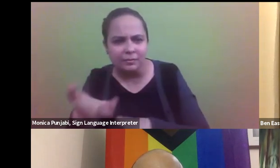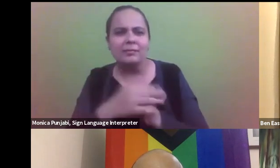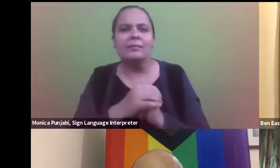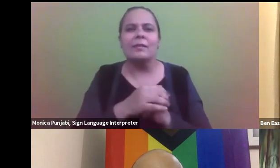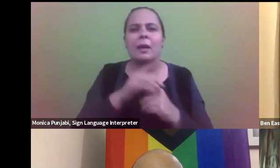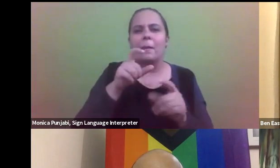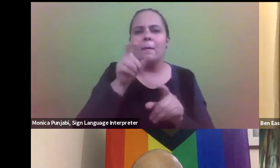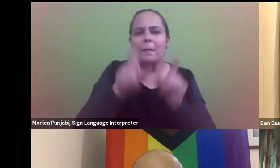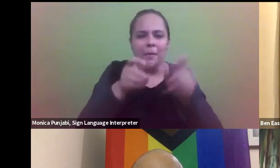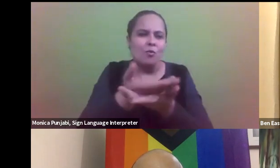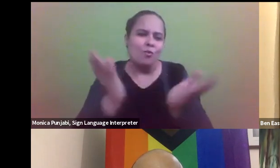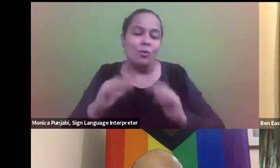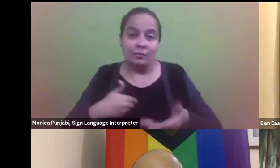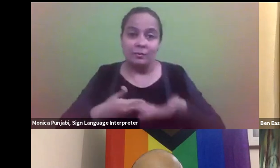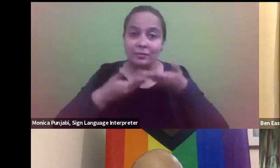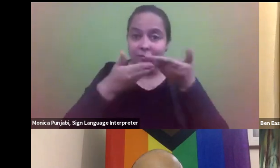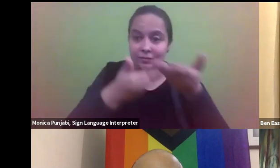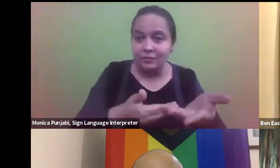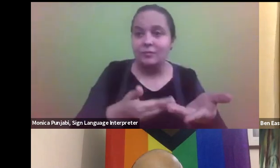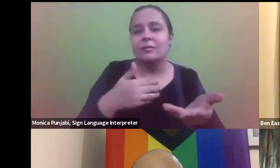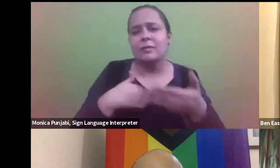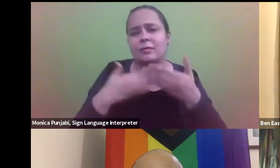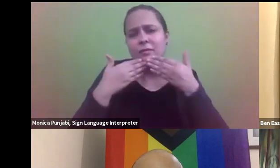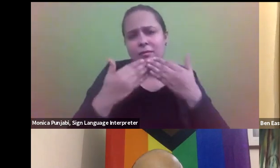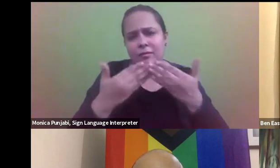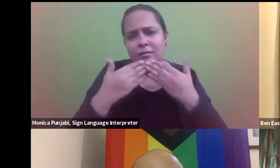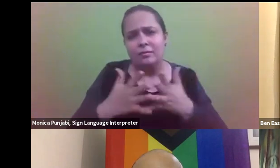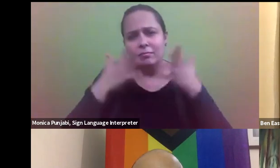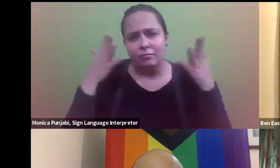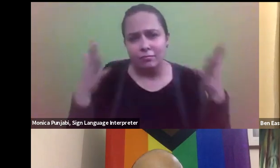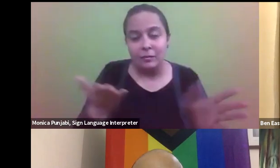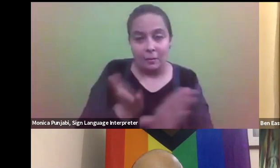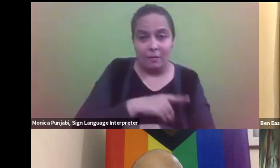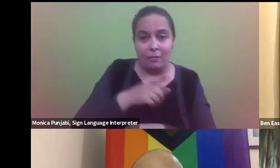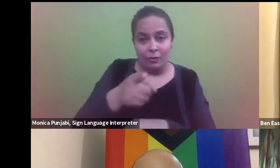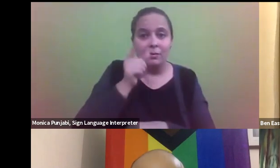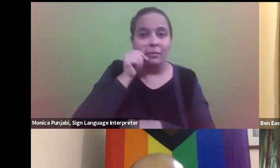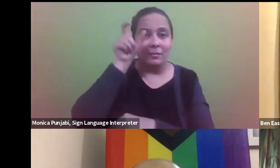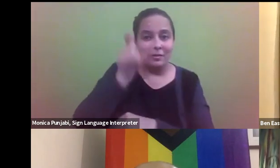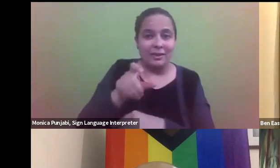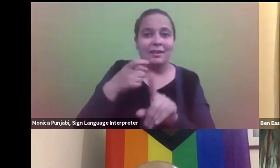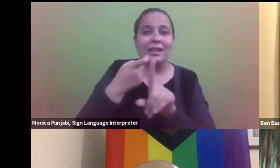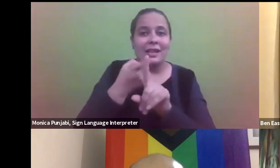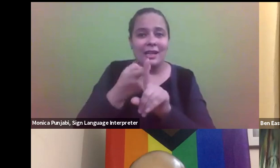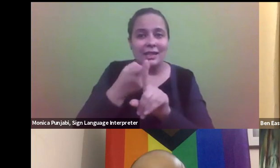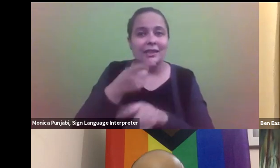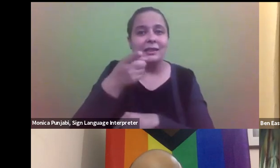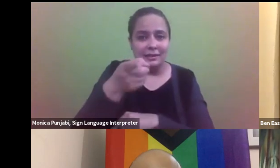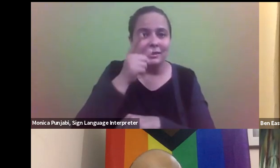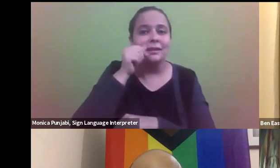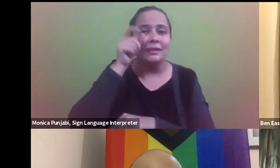I really want to thank Kanishka, especially for such an amazing speech. And I